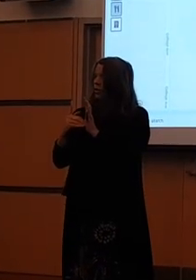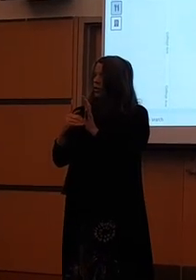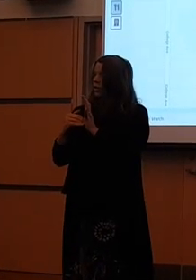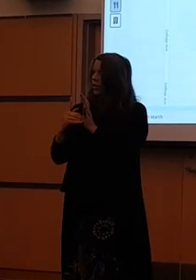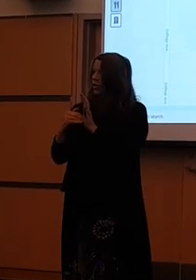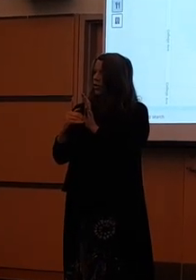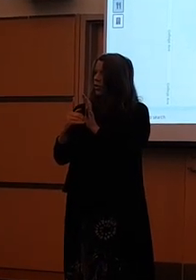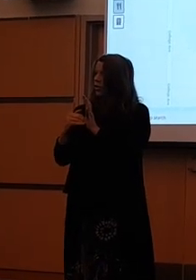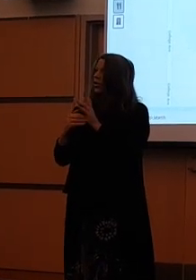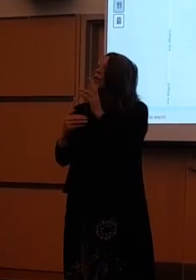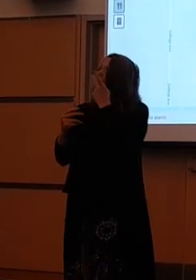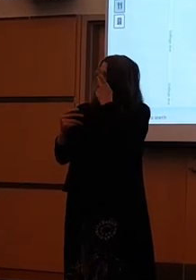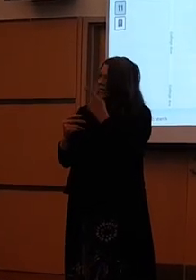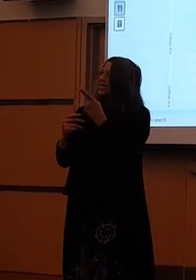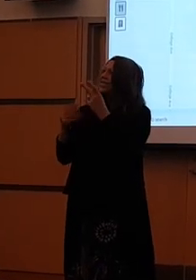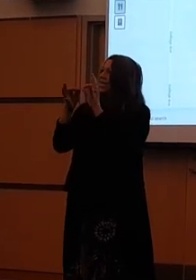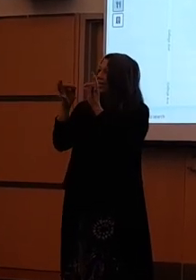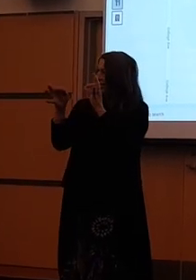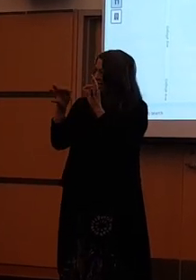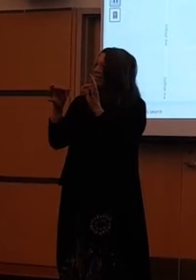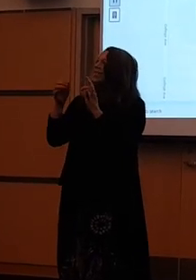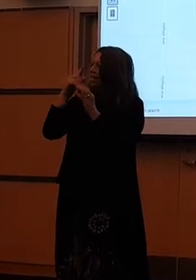I'm gonna see the information.